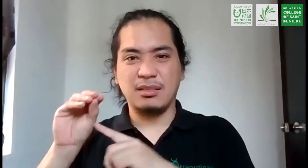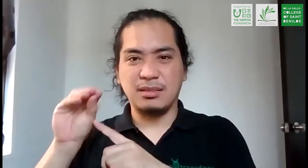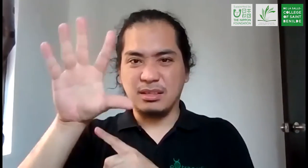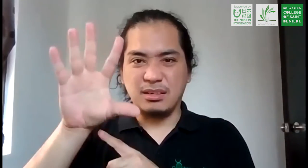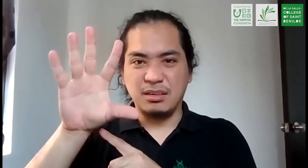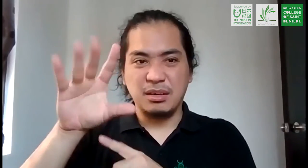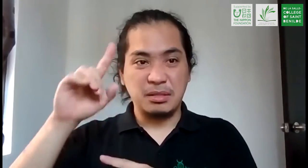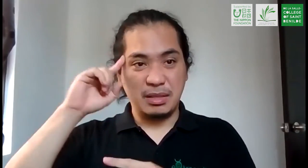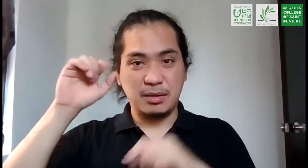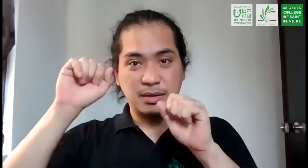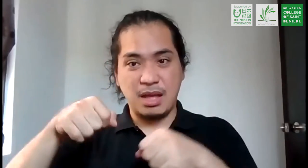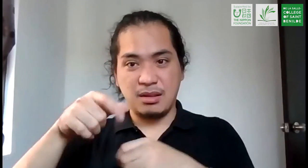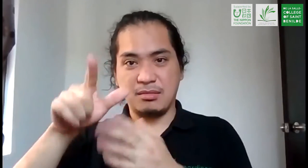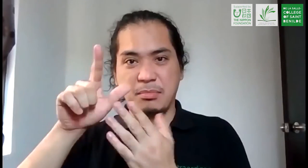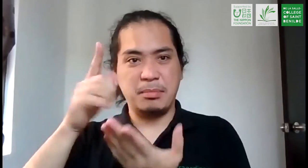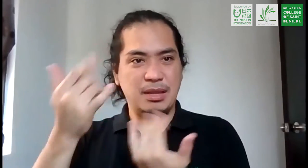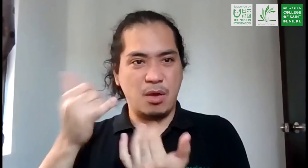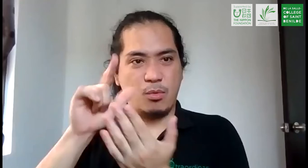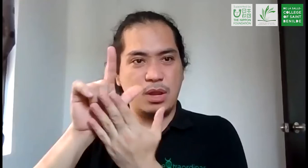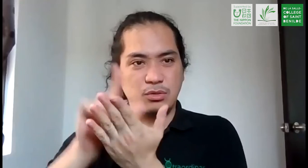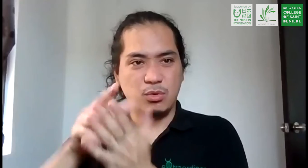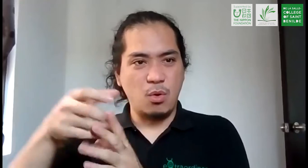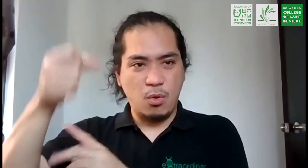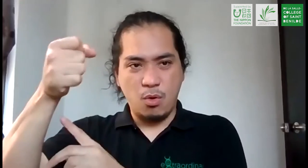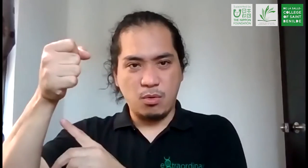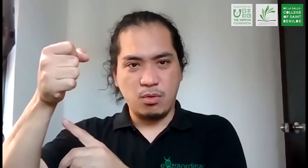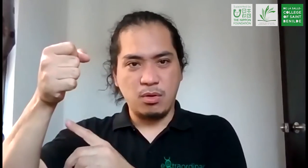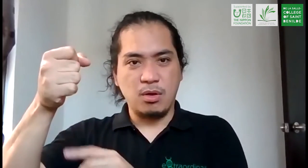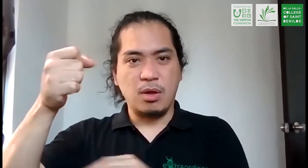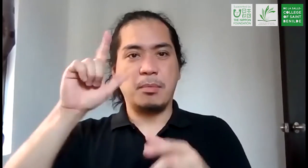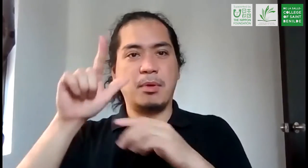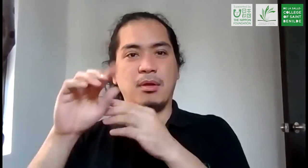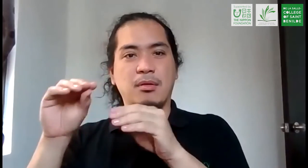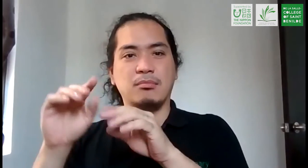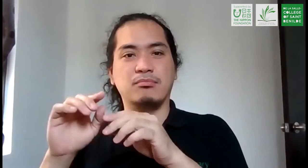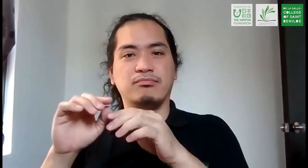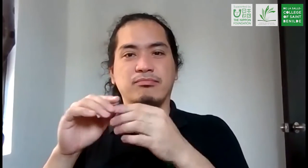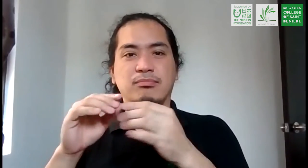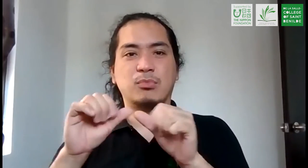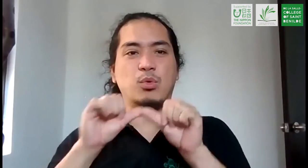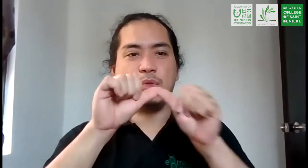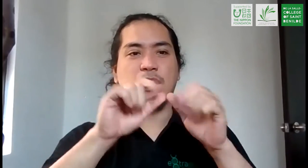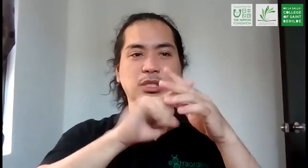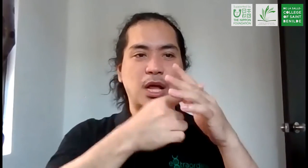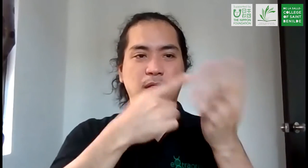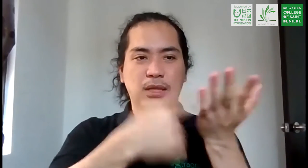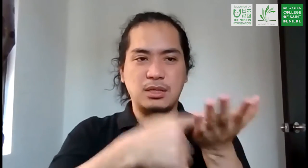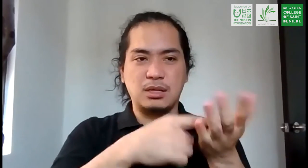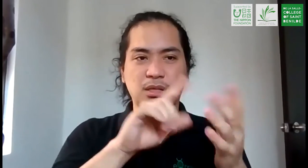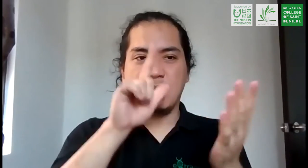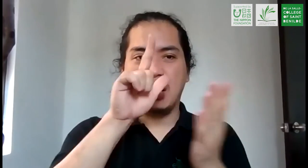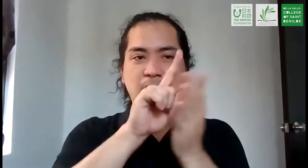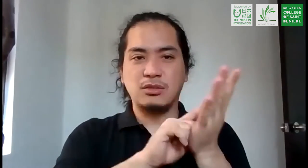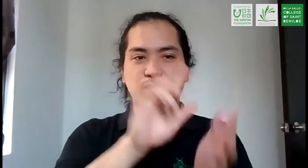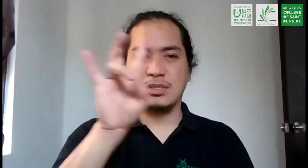So if Shaq's internet is not working well, perhaps since we don't